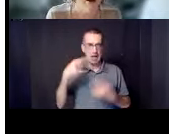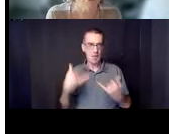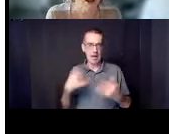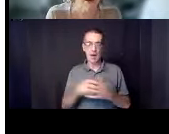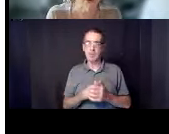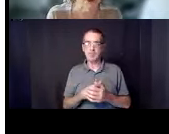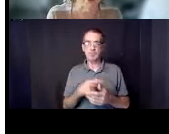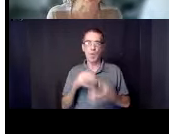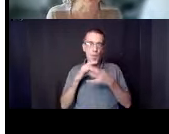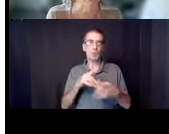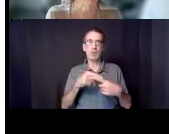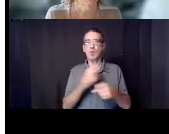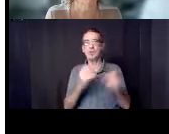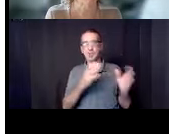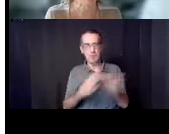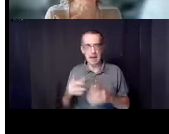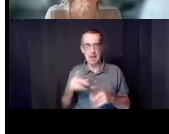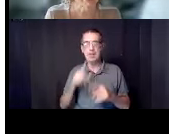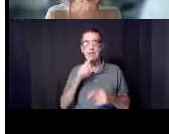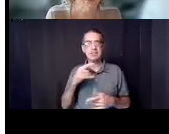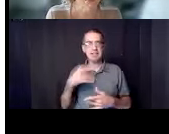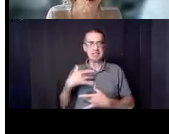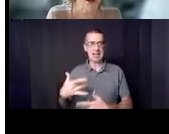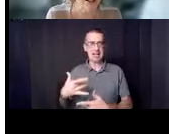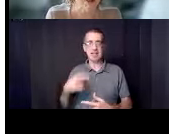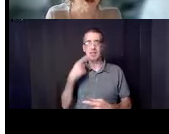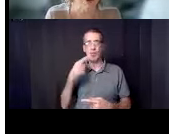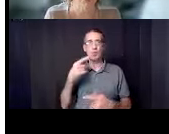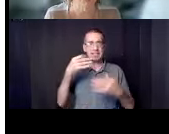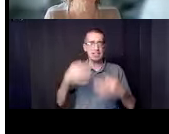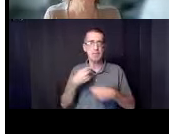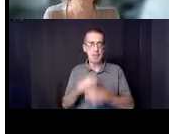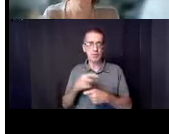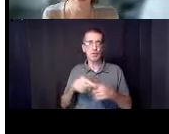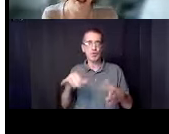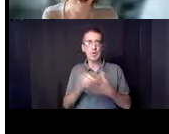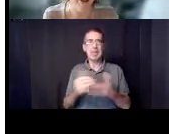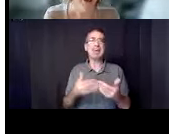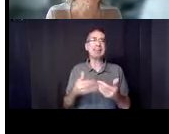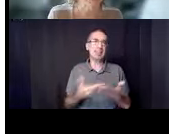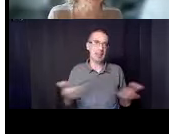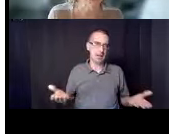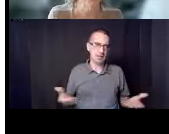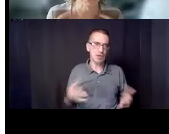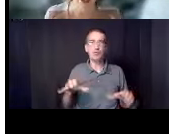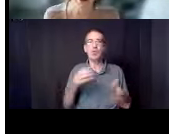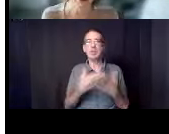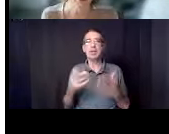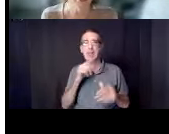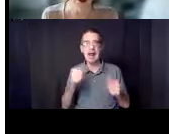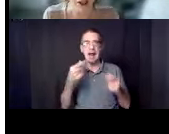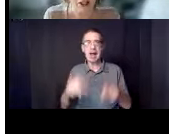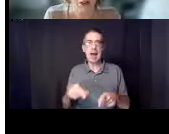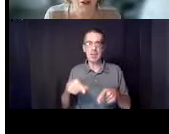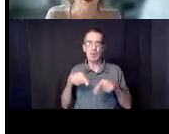now relative to the rescue plan. There's a tendency for decision makers to do the easy things and to do the things that can happen